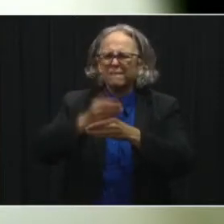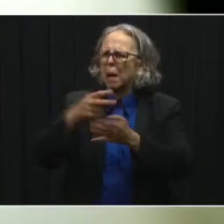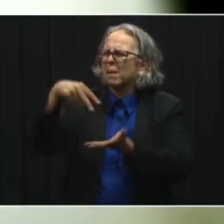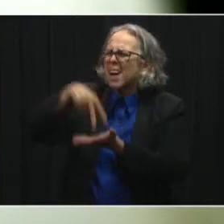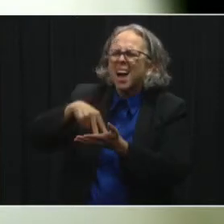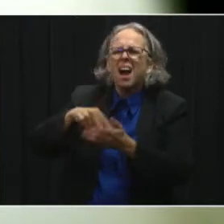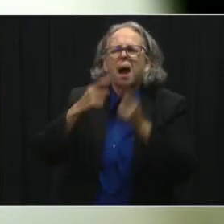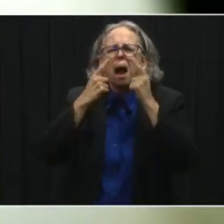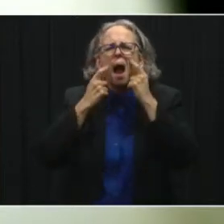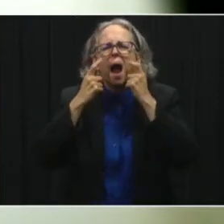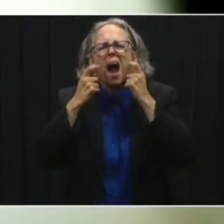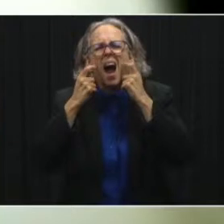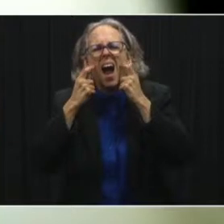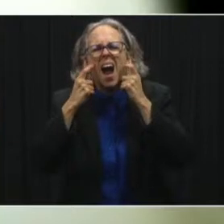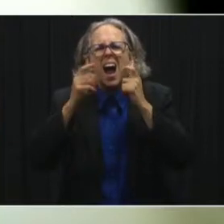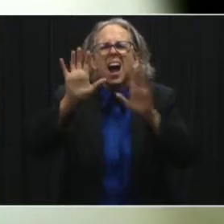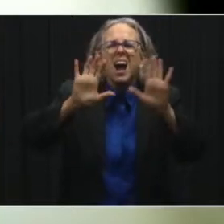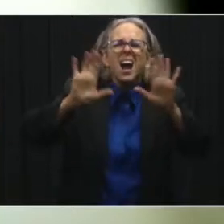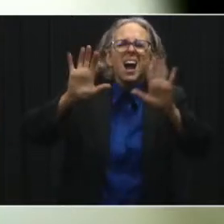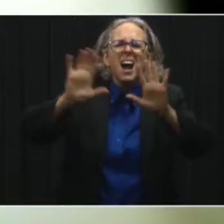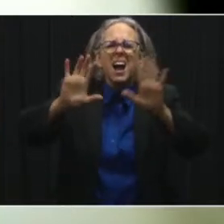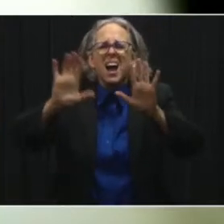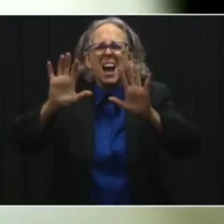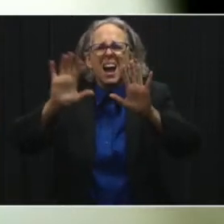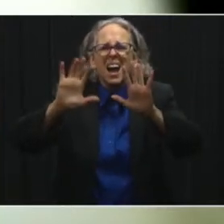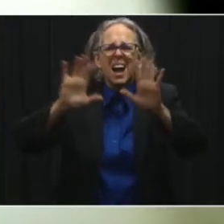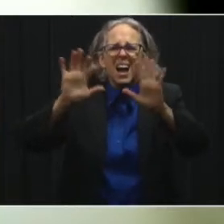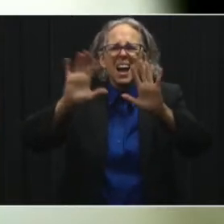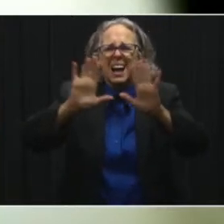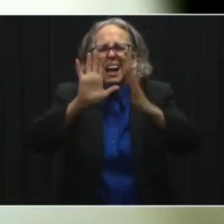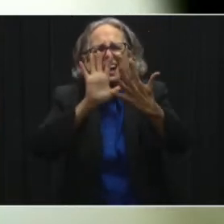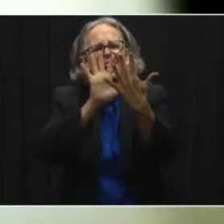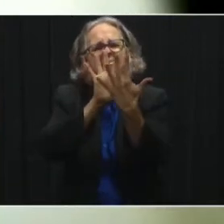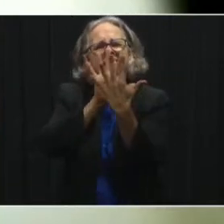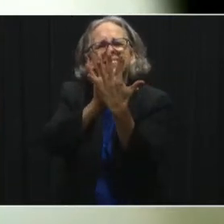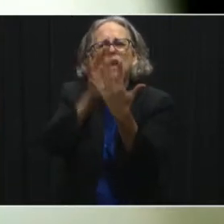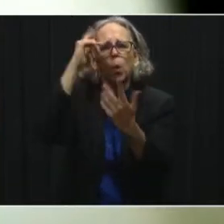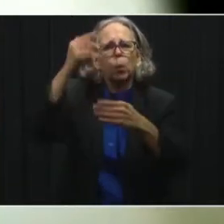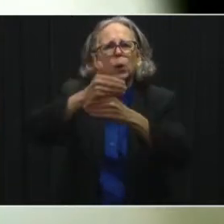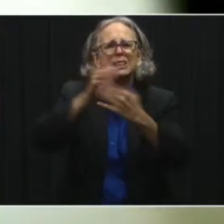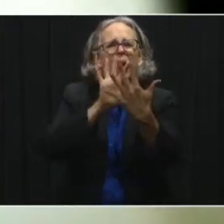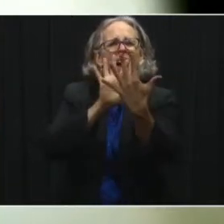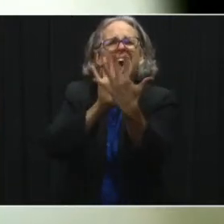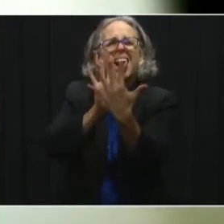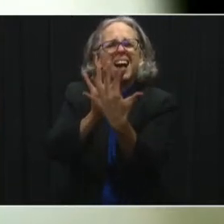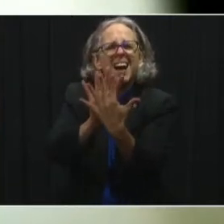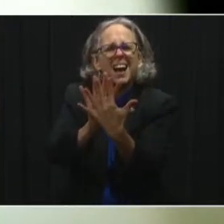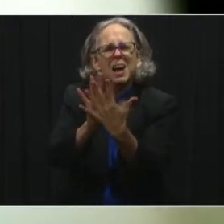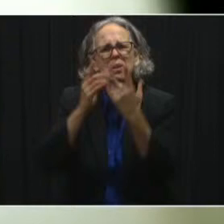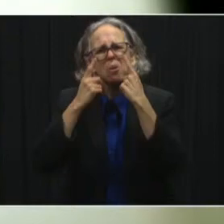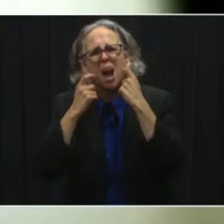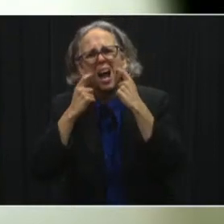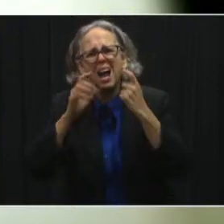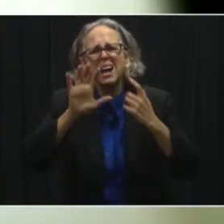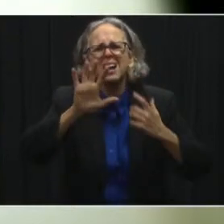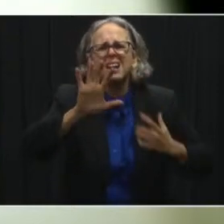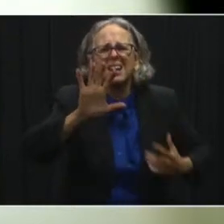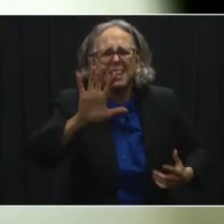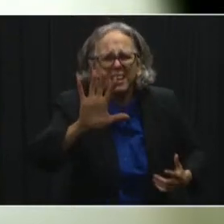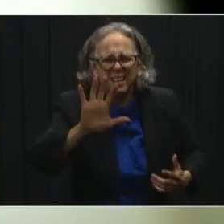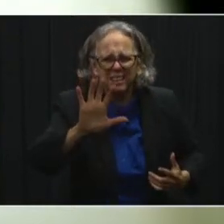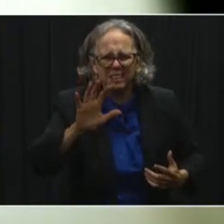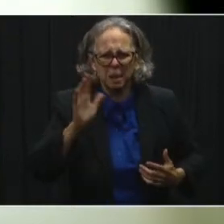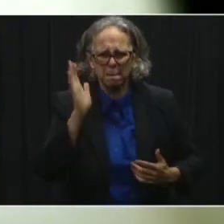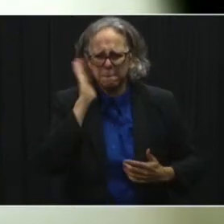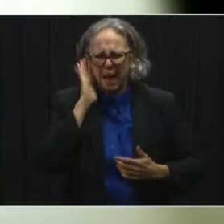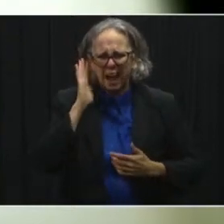a chair with their head and their face in their hands. All the words that our bedside nurses and respiratory therapists and